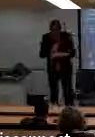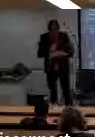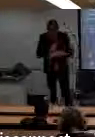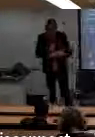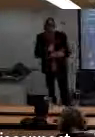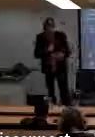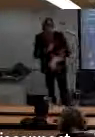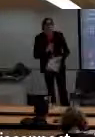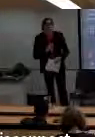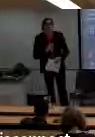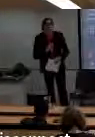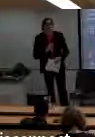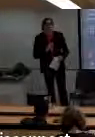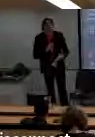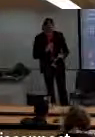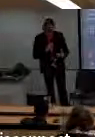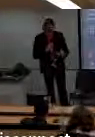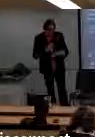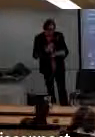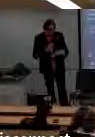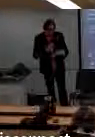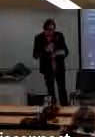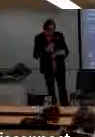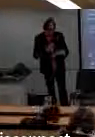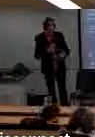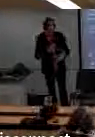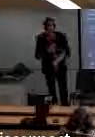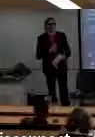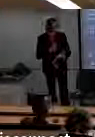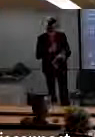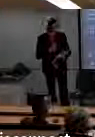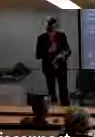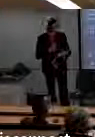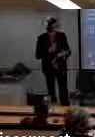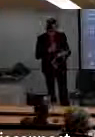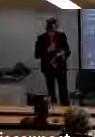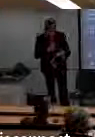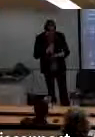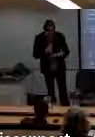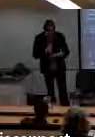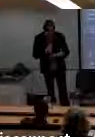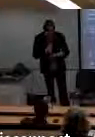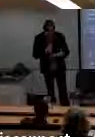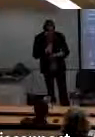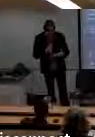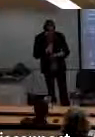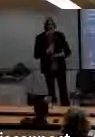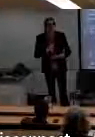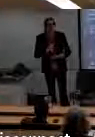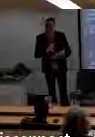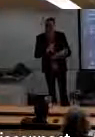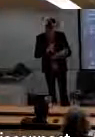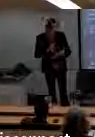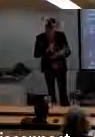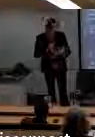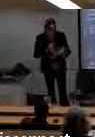And of course, many issues and challenges today are quite different than they were 20 years ago. For many of